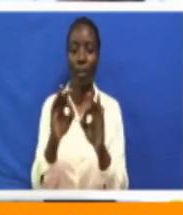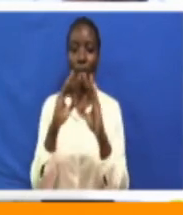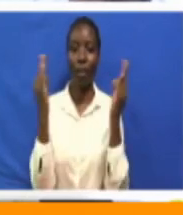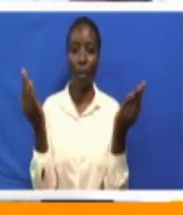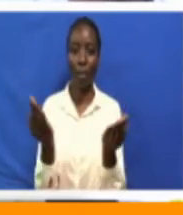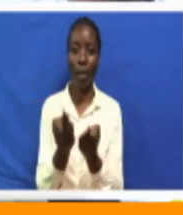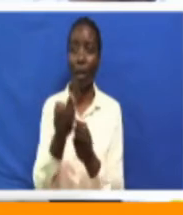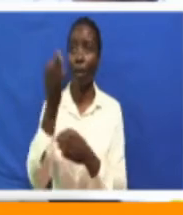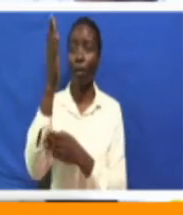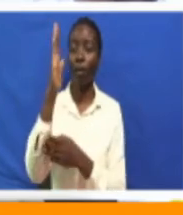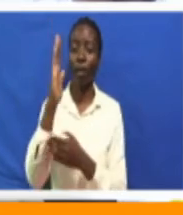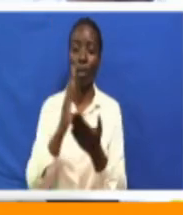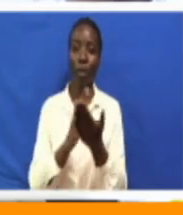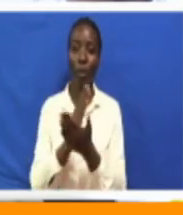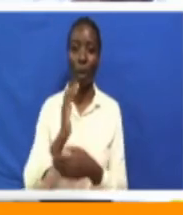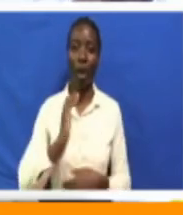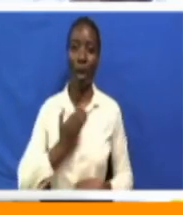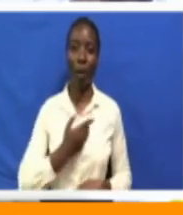foreign